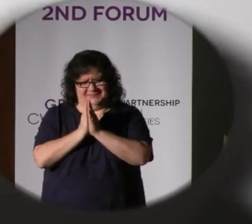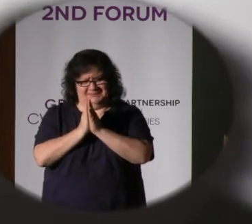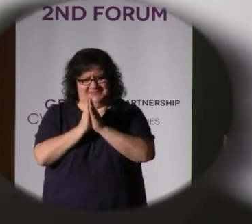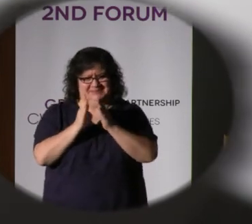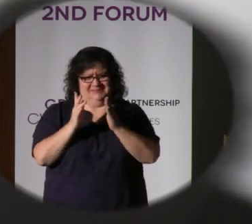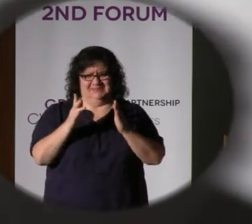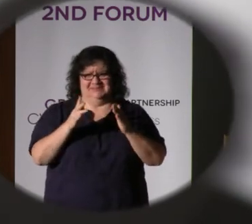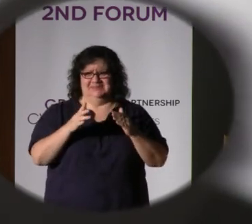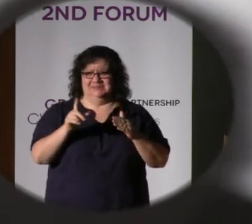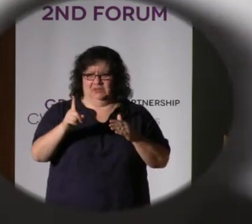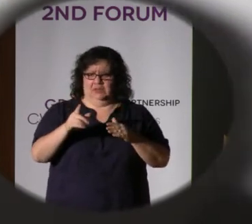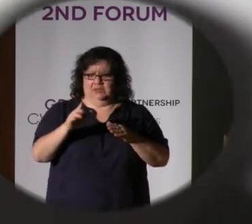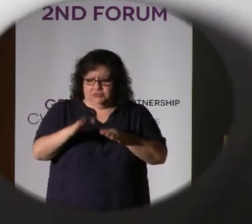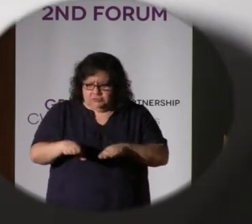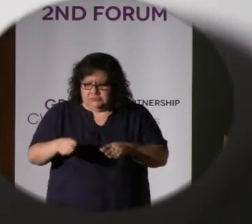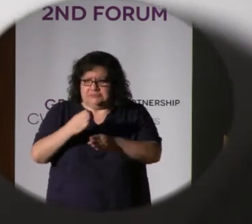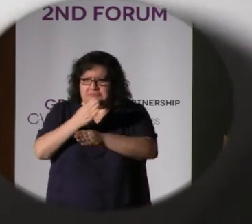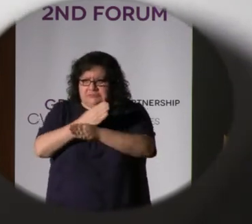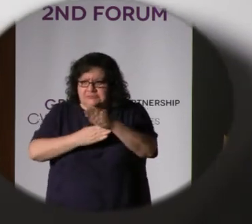very interesting.